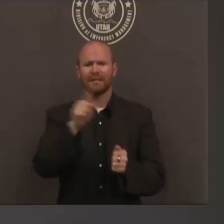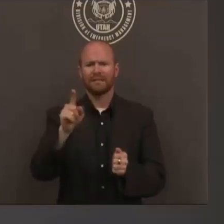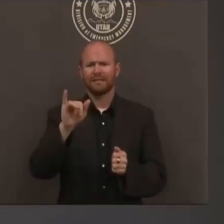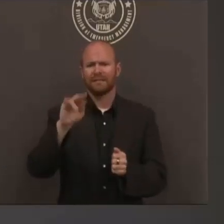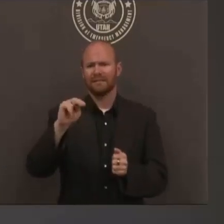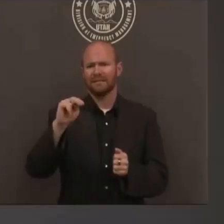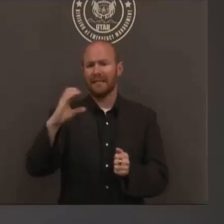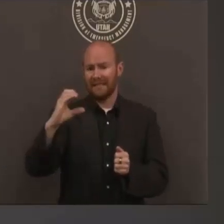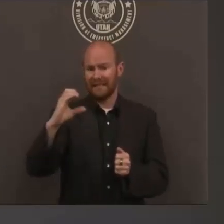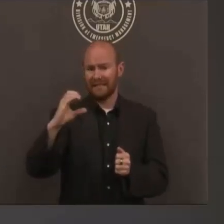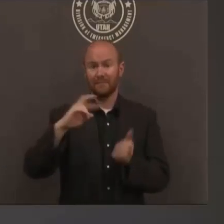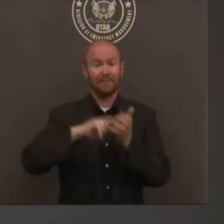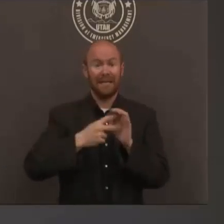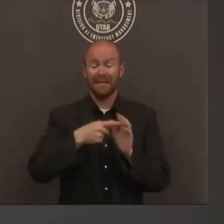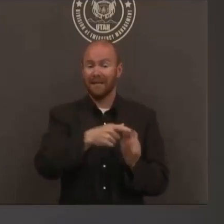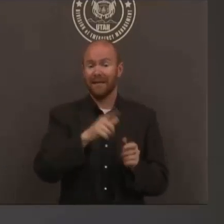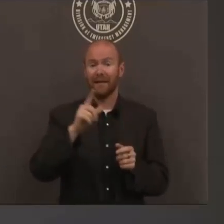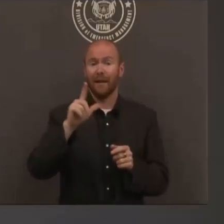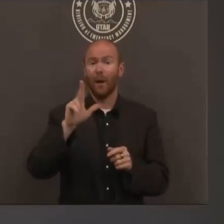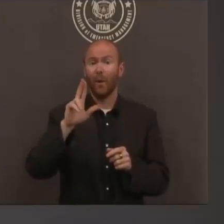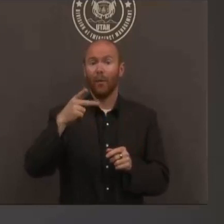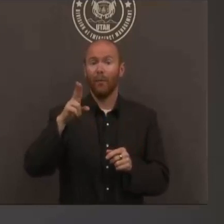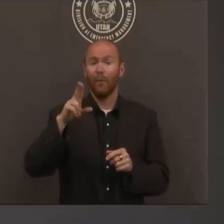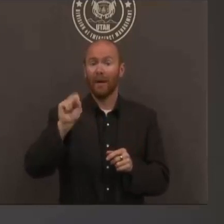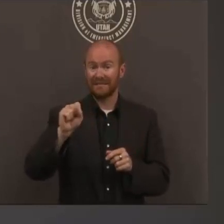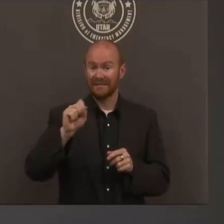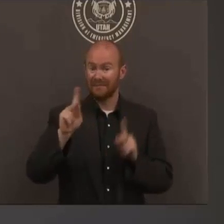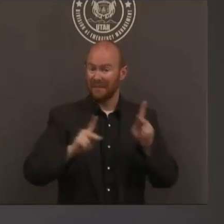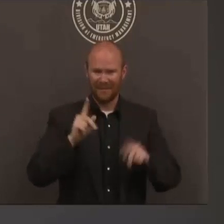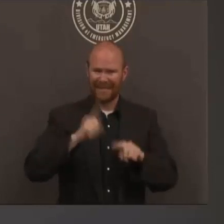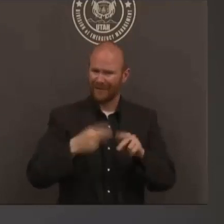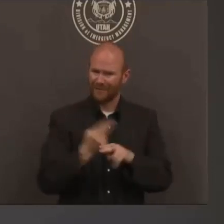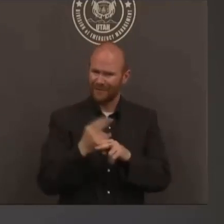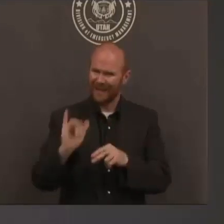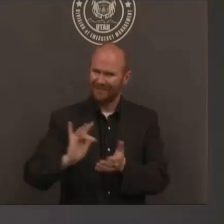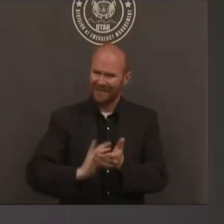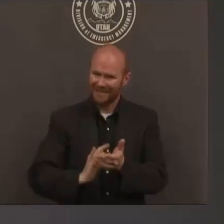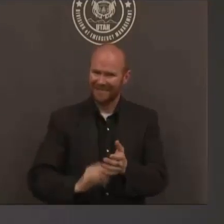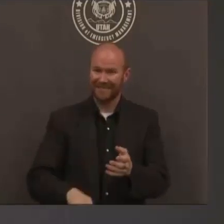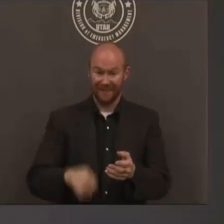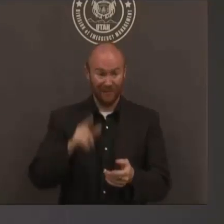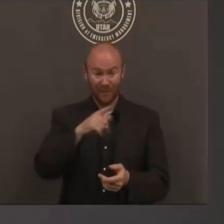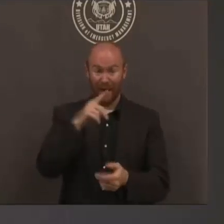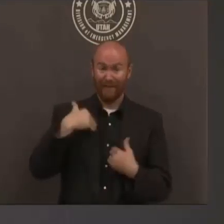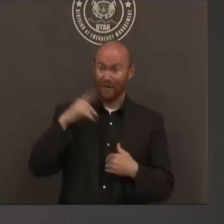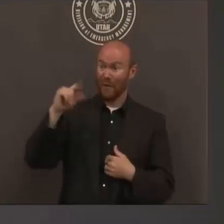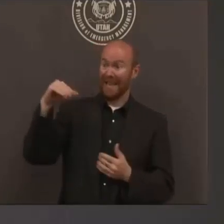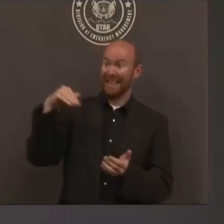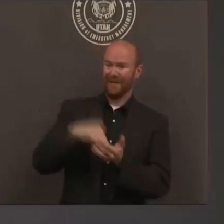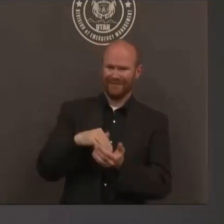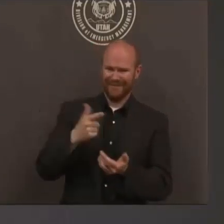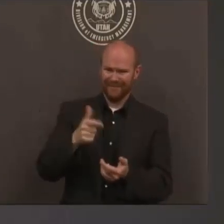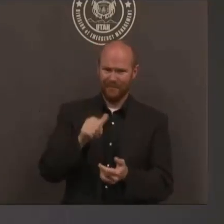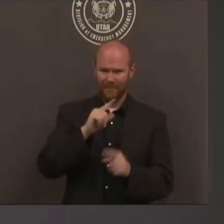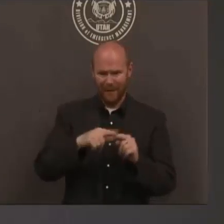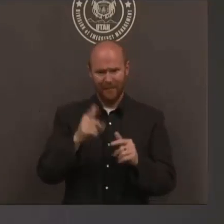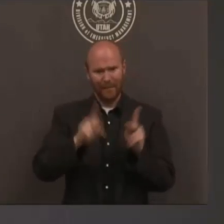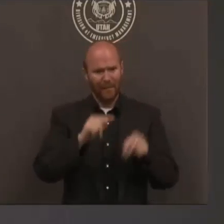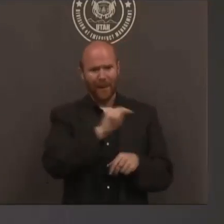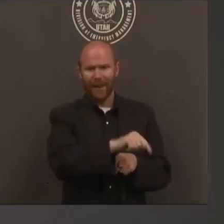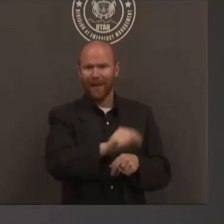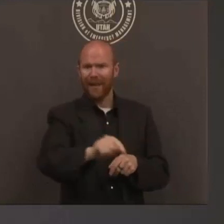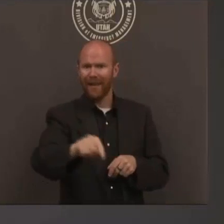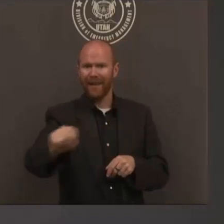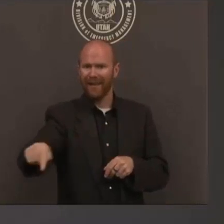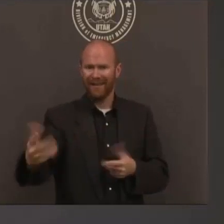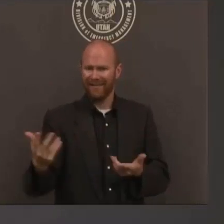to patients with lupus, rheumatoid arthritis, or other autoimmune disorders. So if that's true, and if that's so, was this purchase a